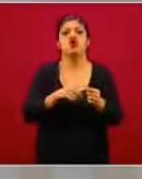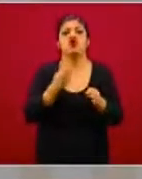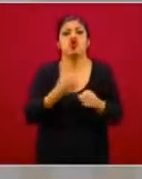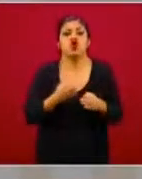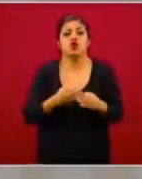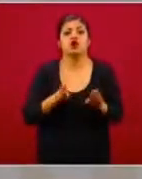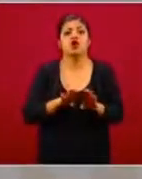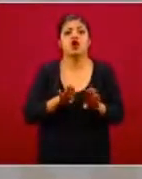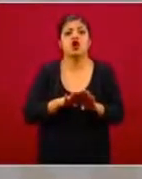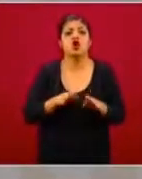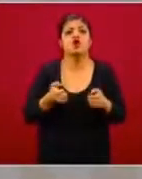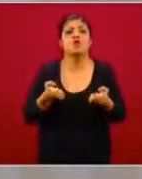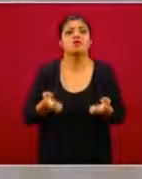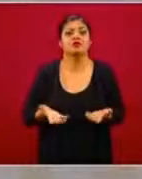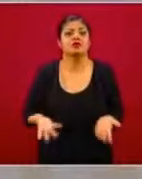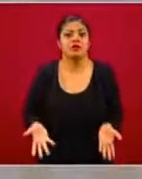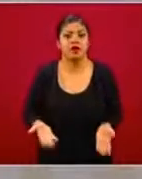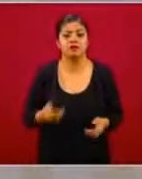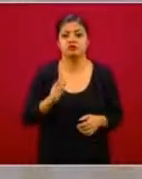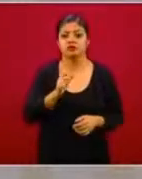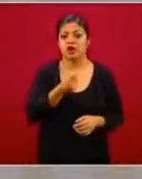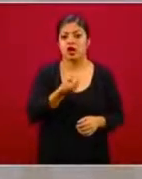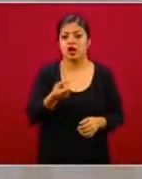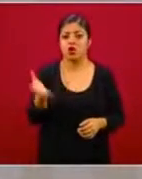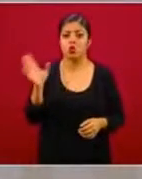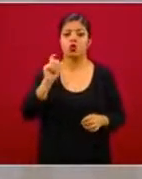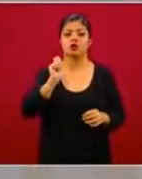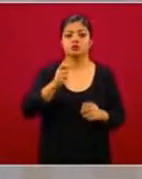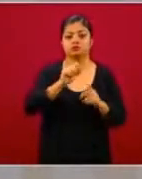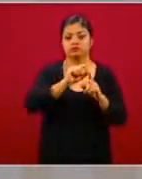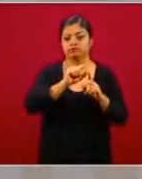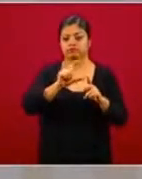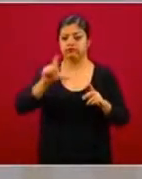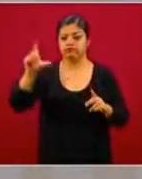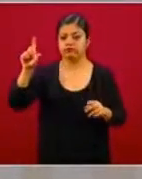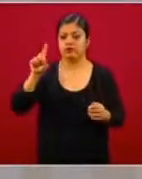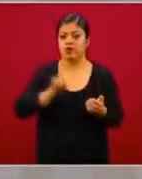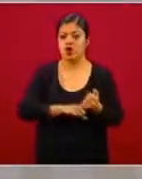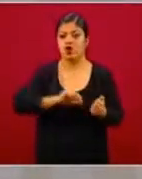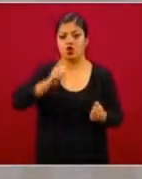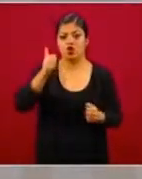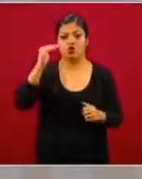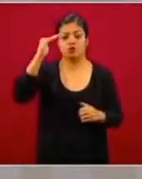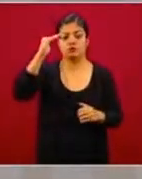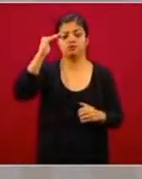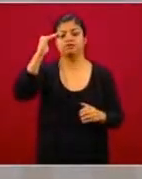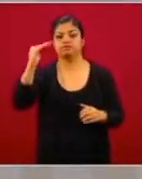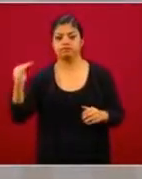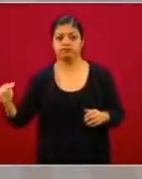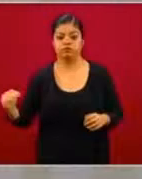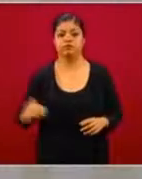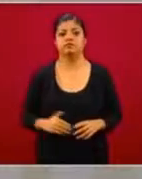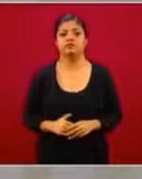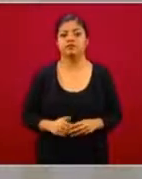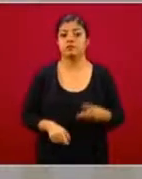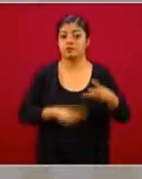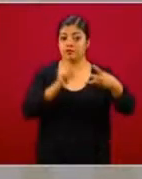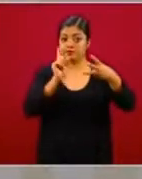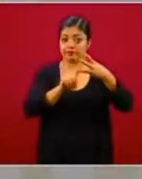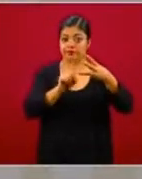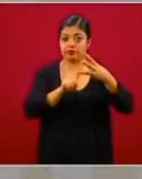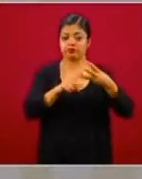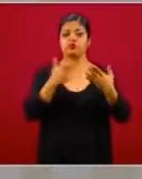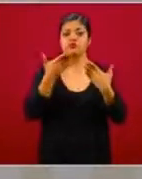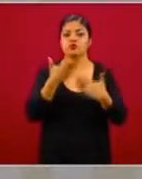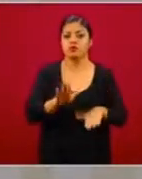for the cities that are most representative to illustrate where we are and how some are on the rise, some are at